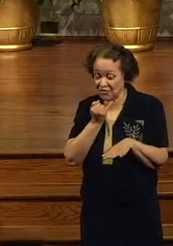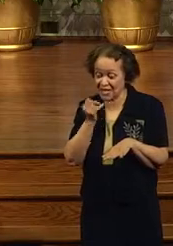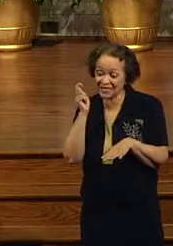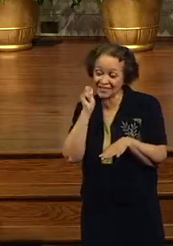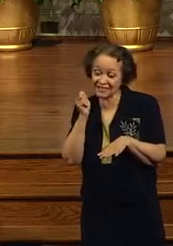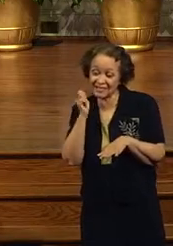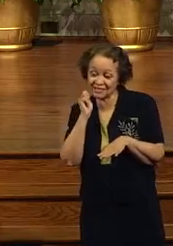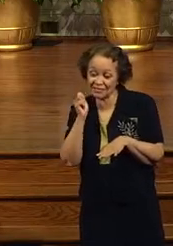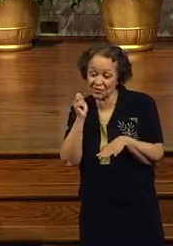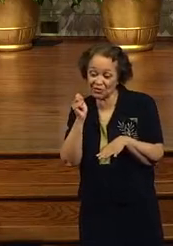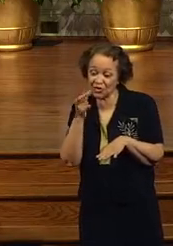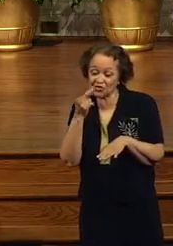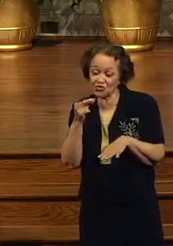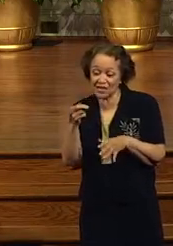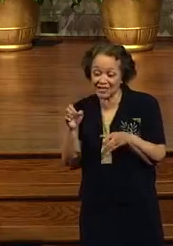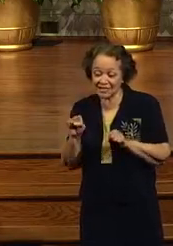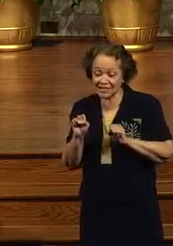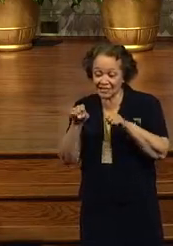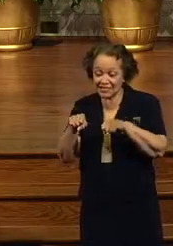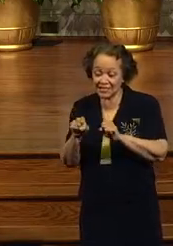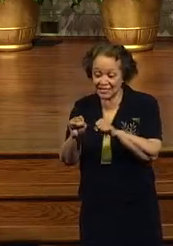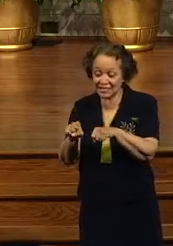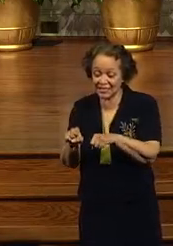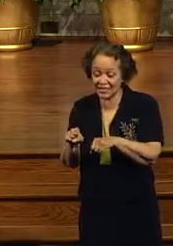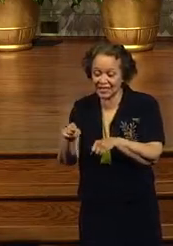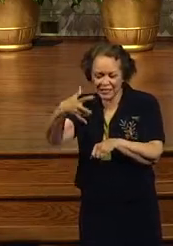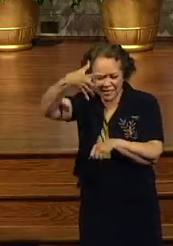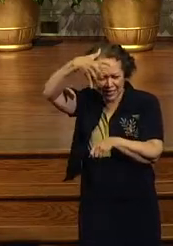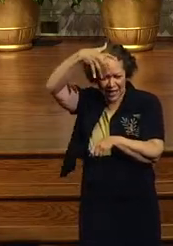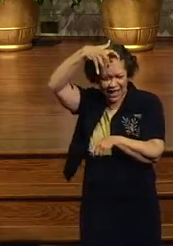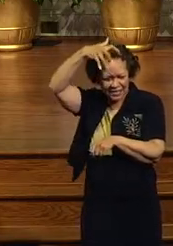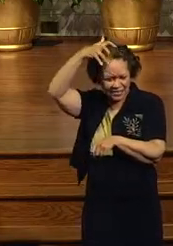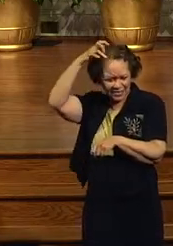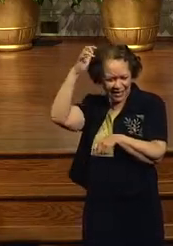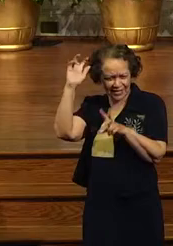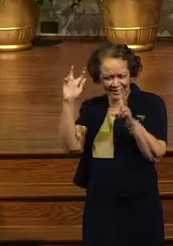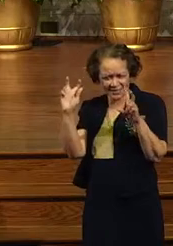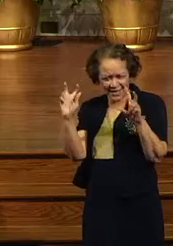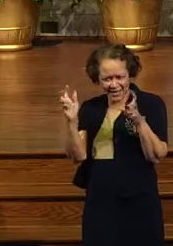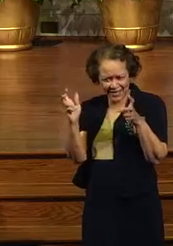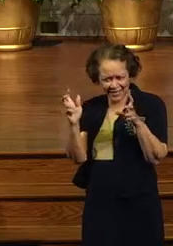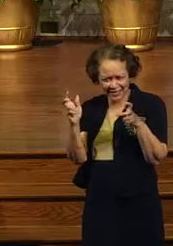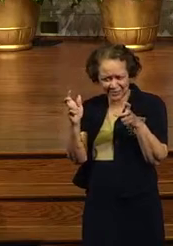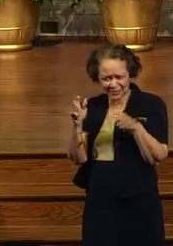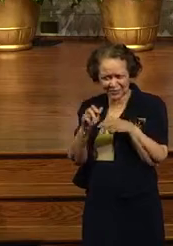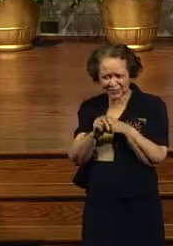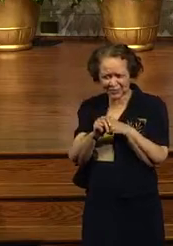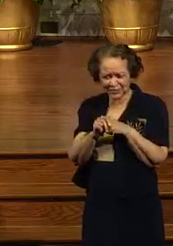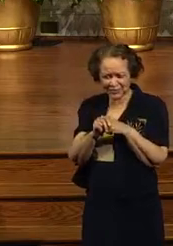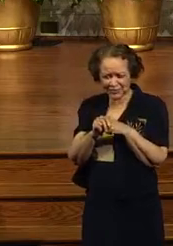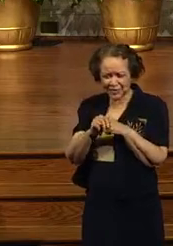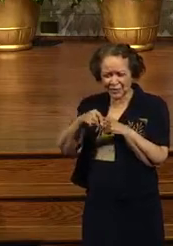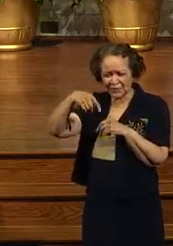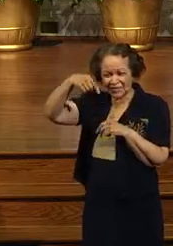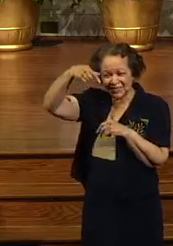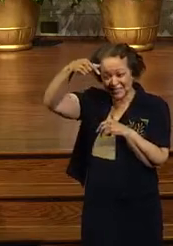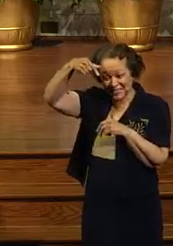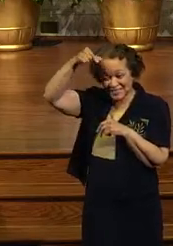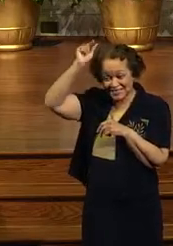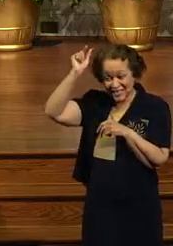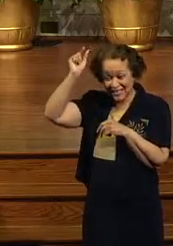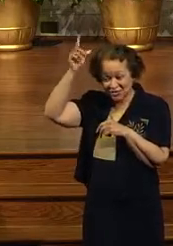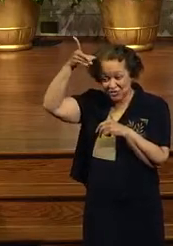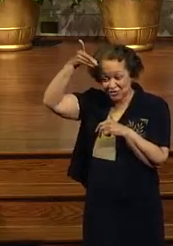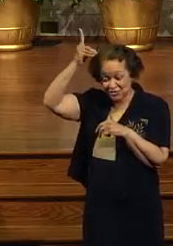Goliath had the title, but David had the testimony. The harder they come, the harder